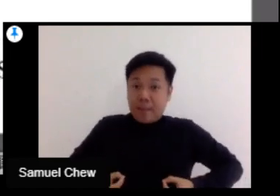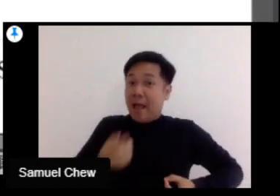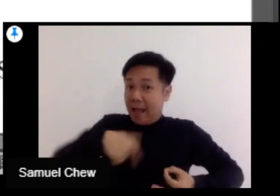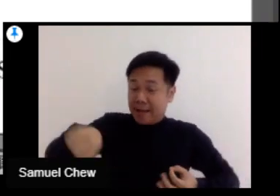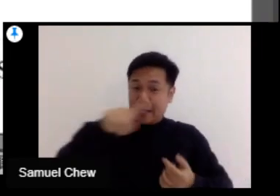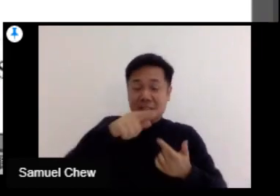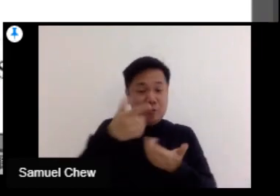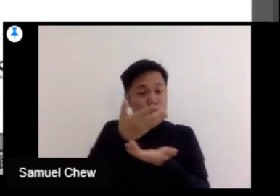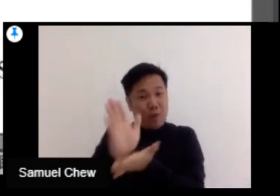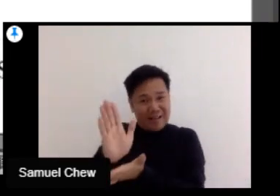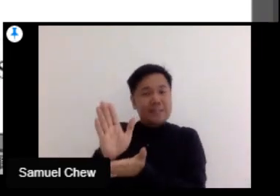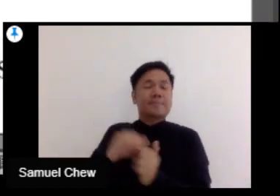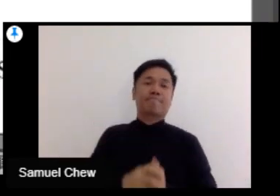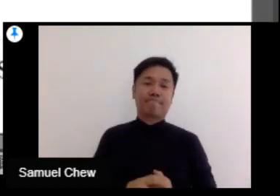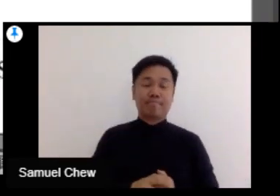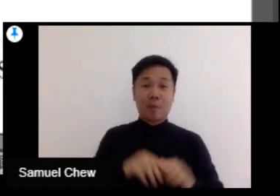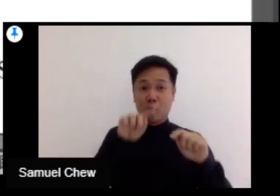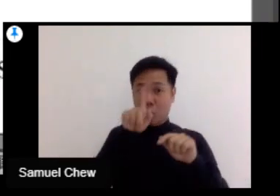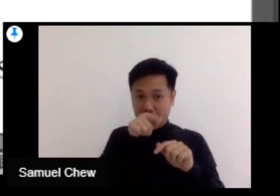rights.